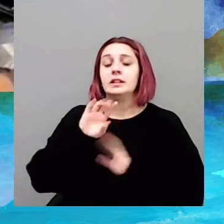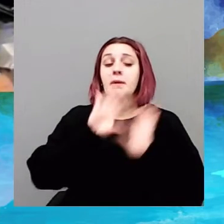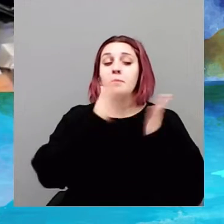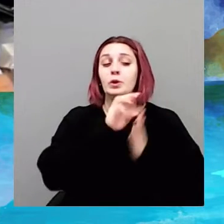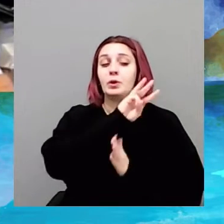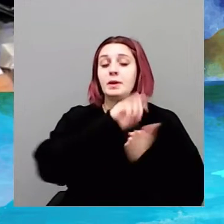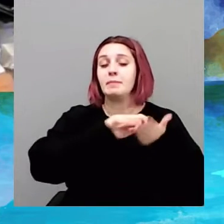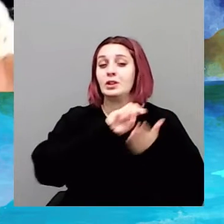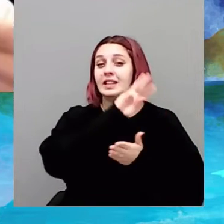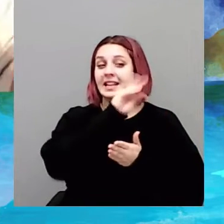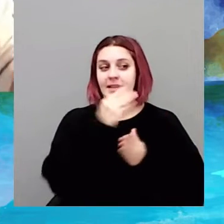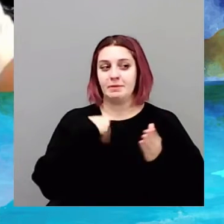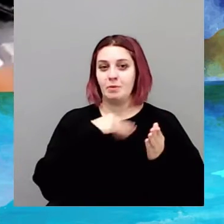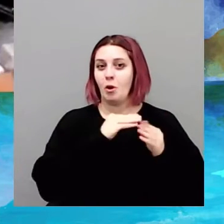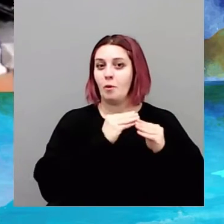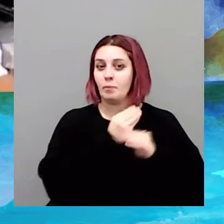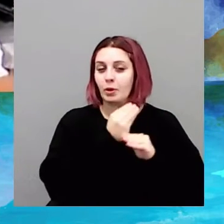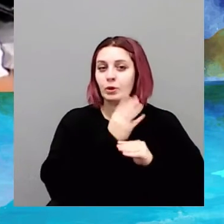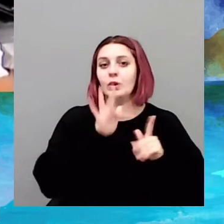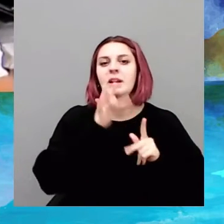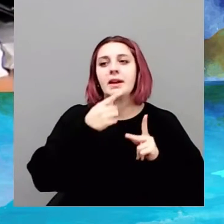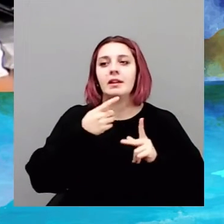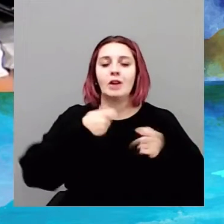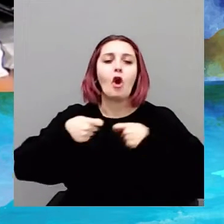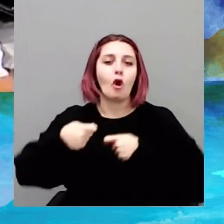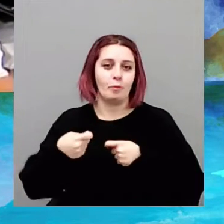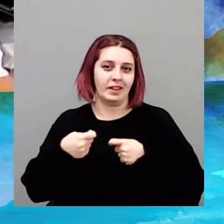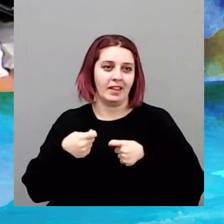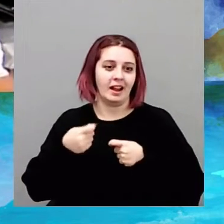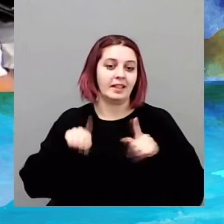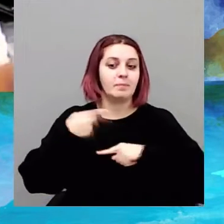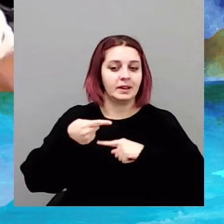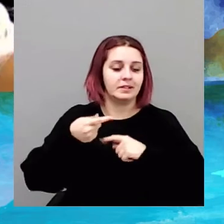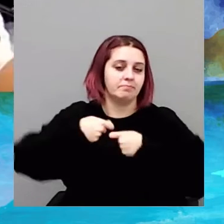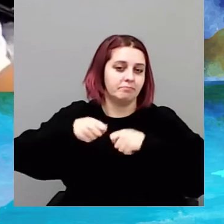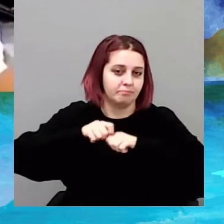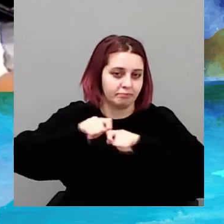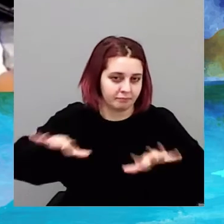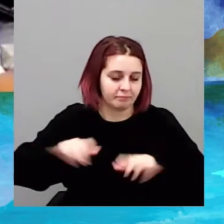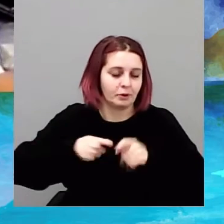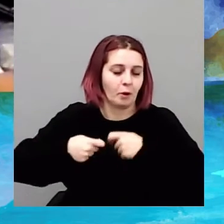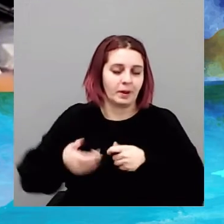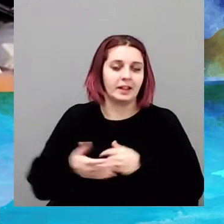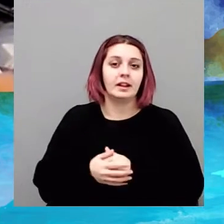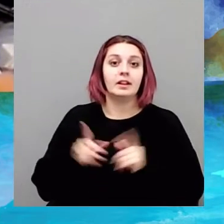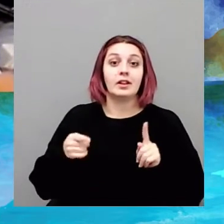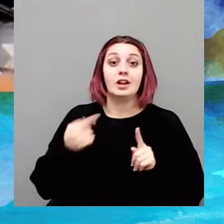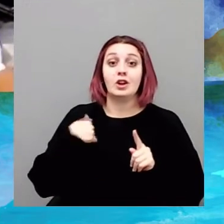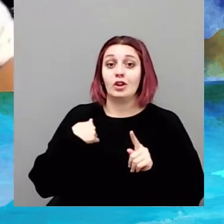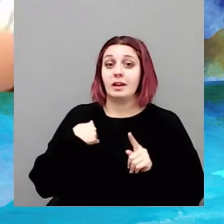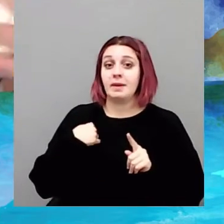able to design new projects, new things through 3D, through 3D